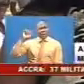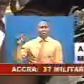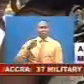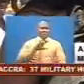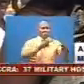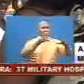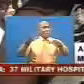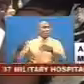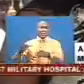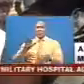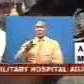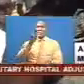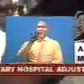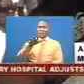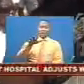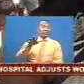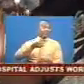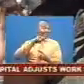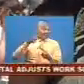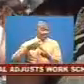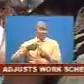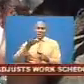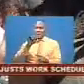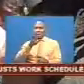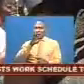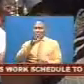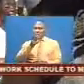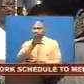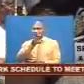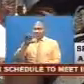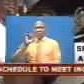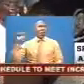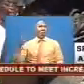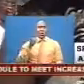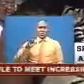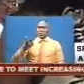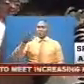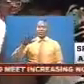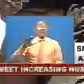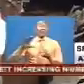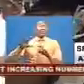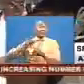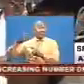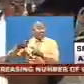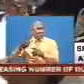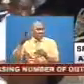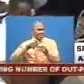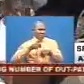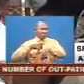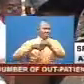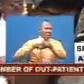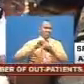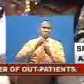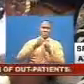We have 25 towns in Atiwa East. All the 25 towns participated in this football competition.